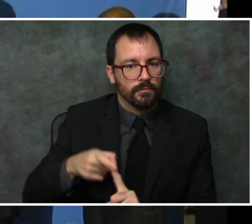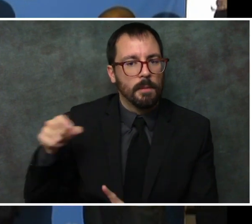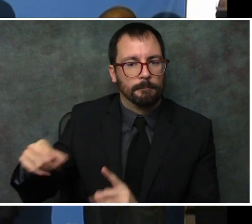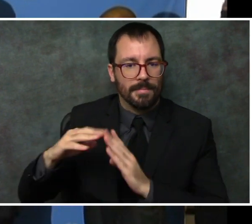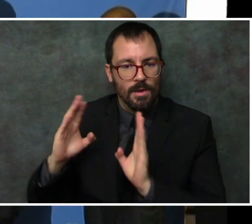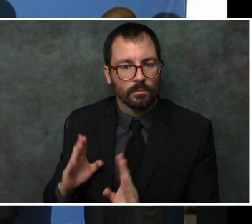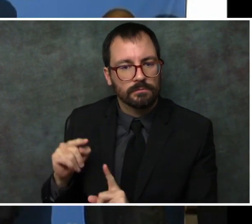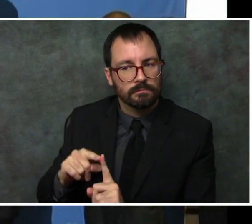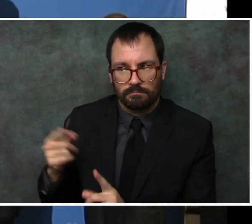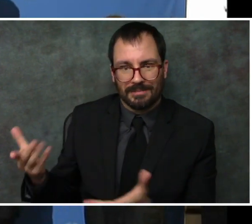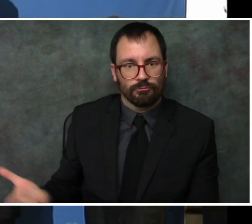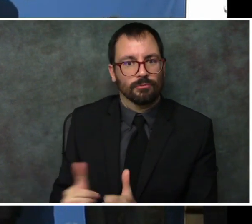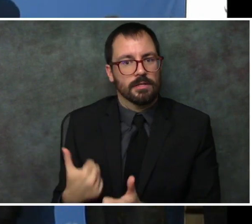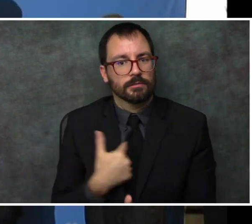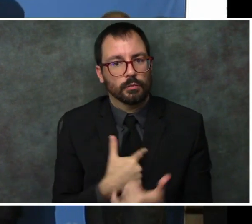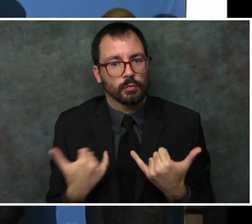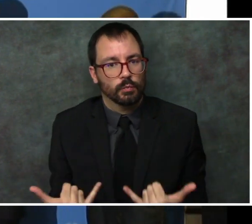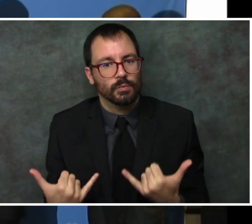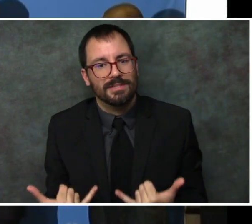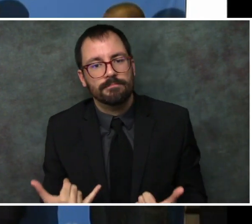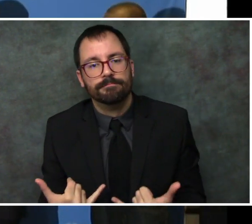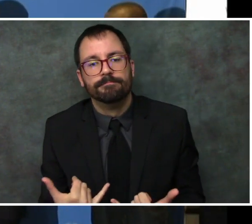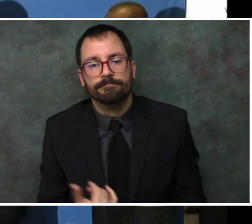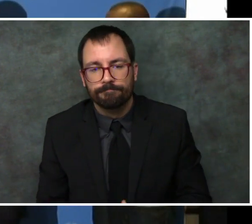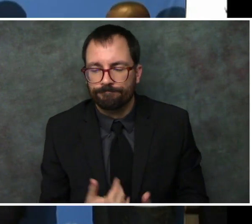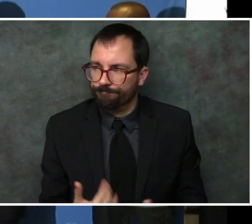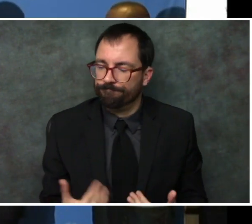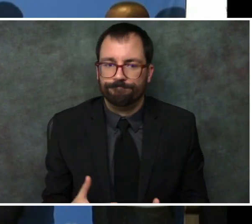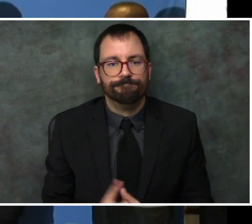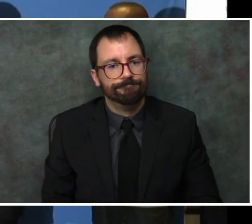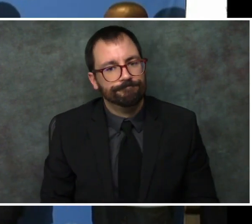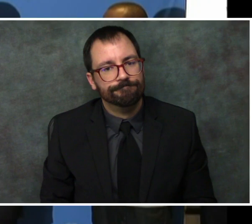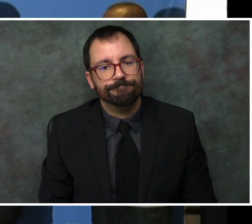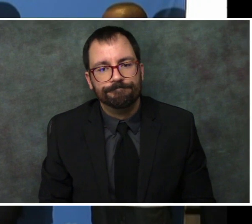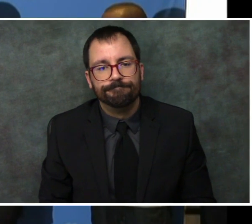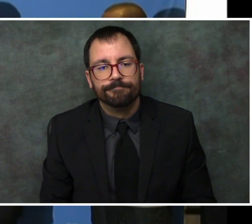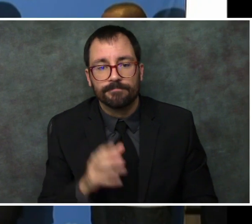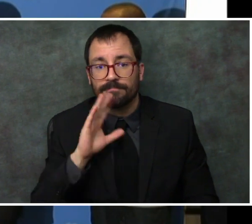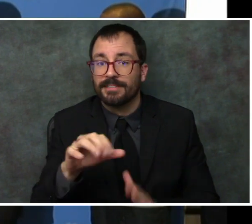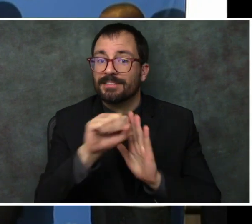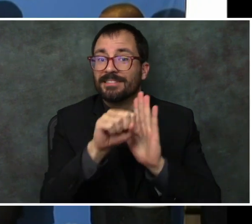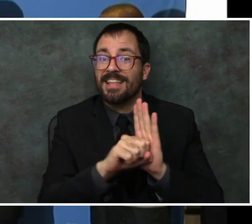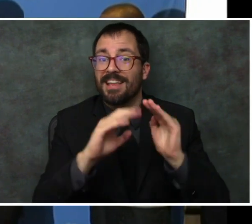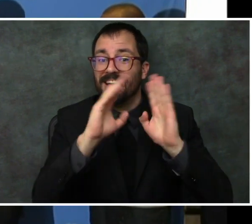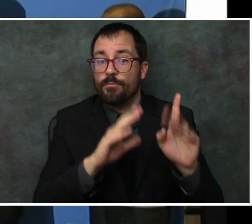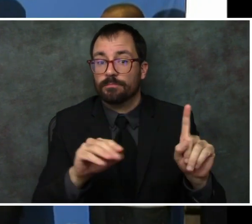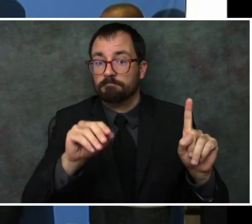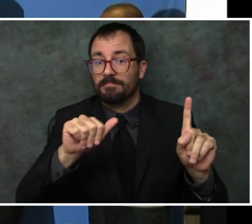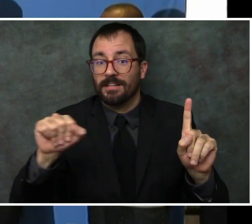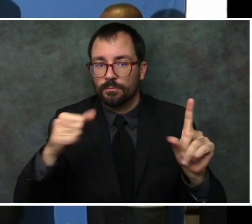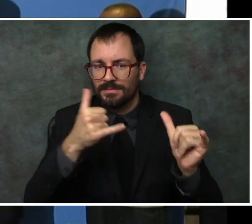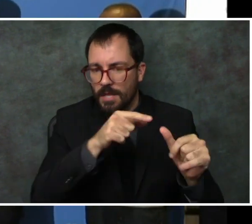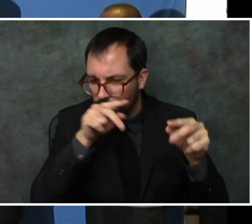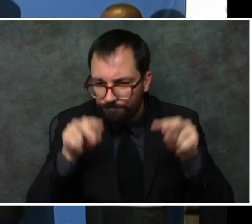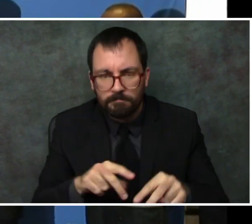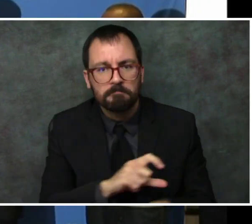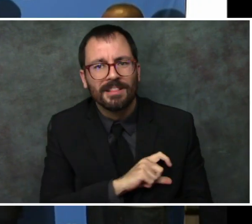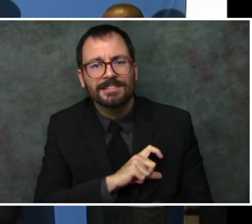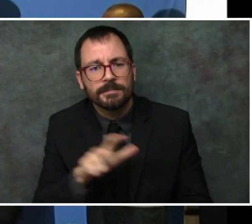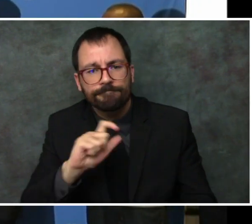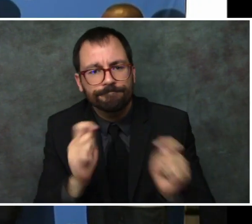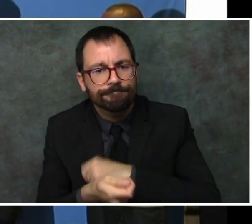the State House is also looking at policing reform. Okay, and so today we're hearing from the City of